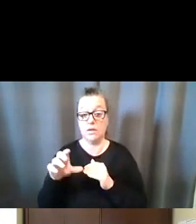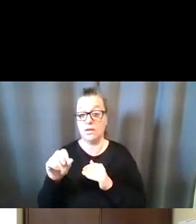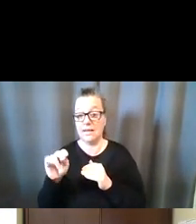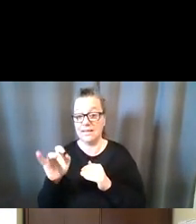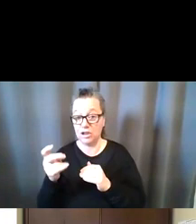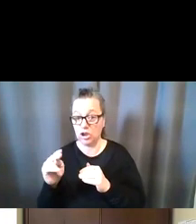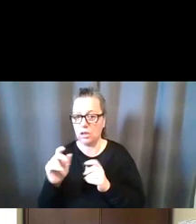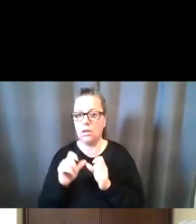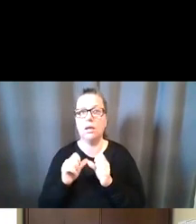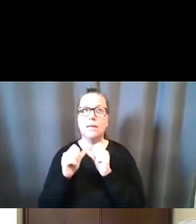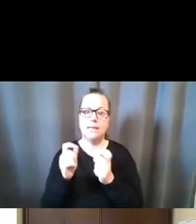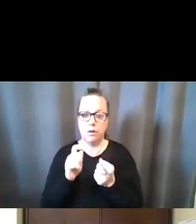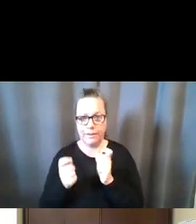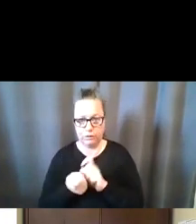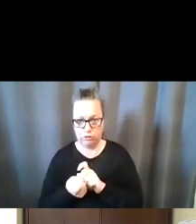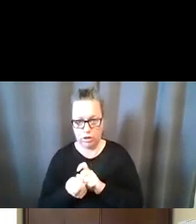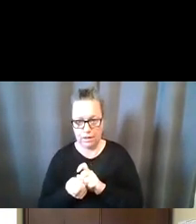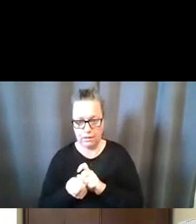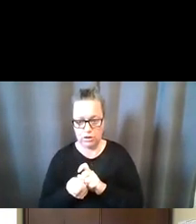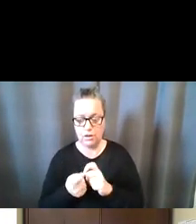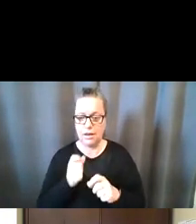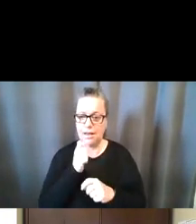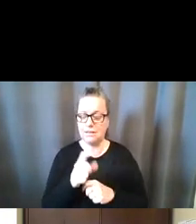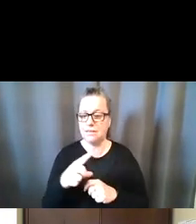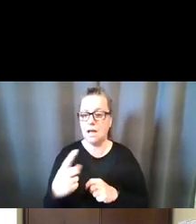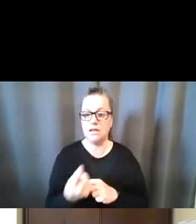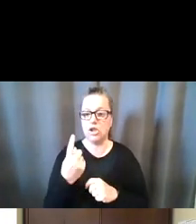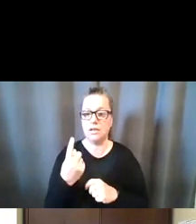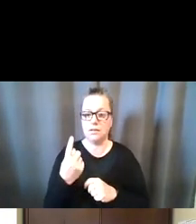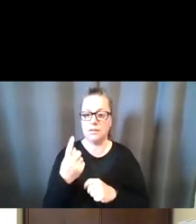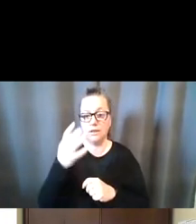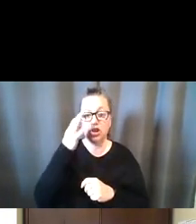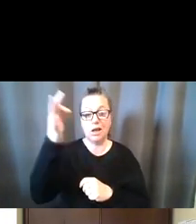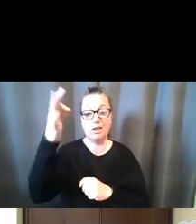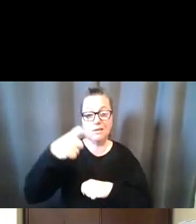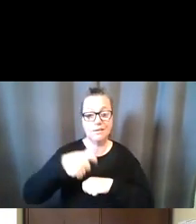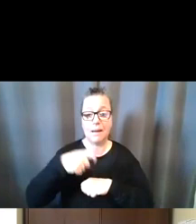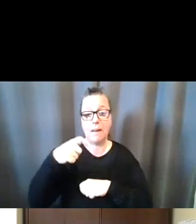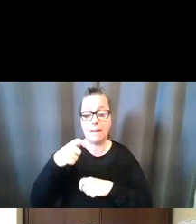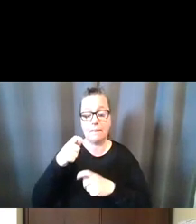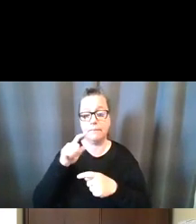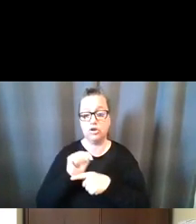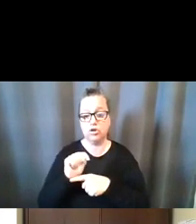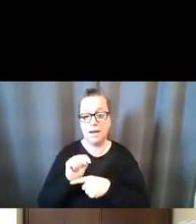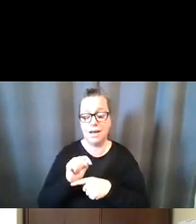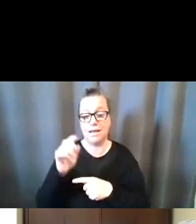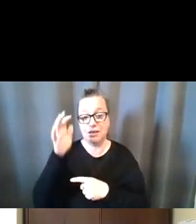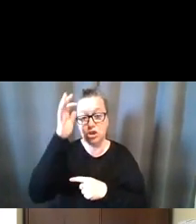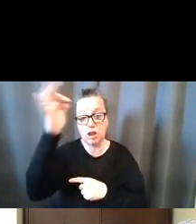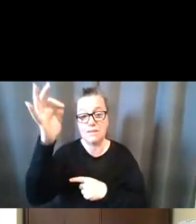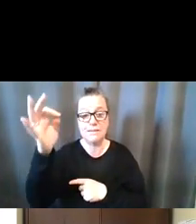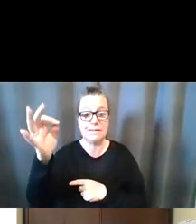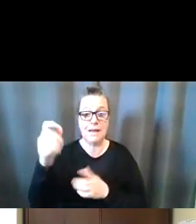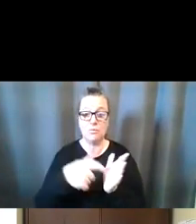continuing to change. It's not just-in-time training delivery. It's now become just-in-time